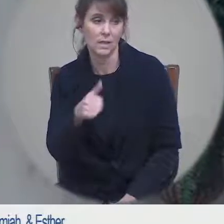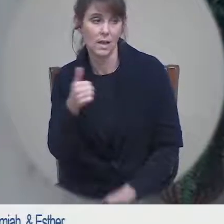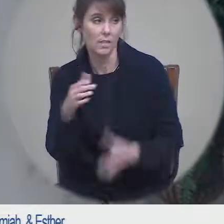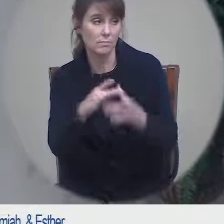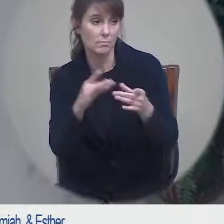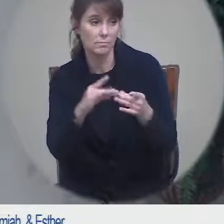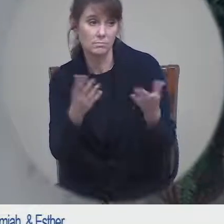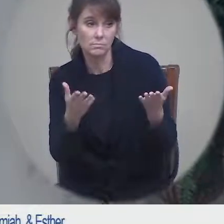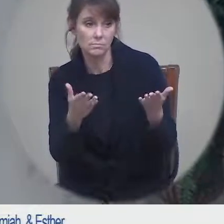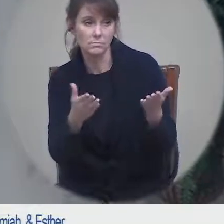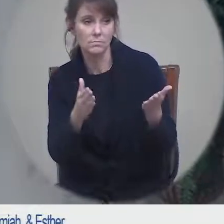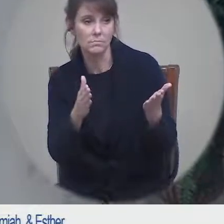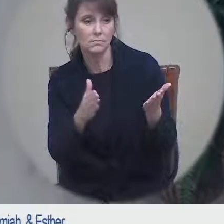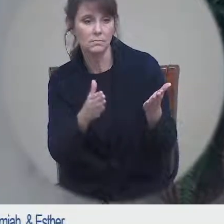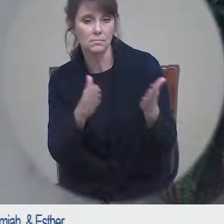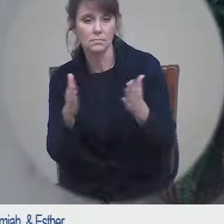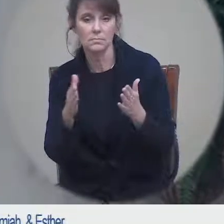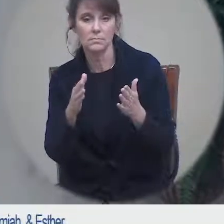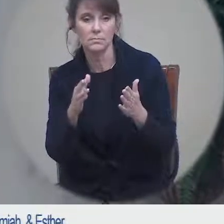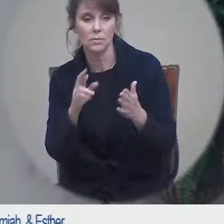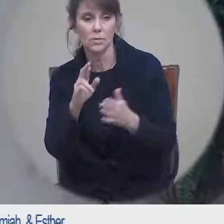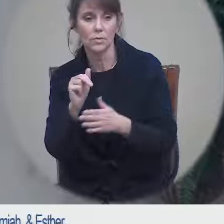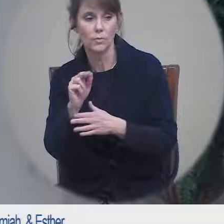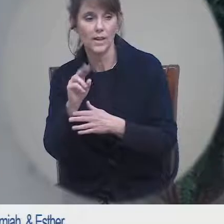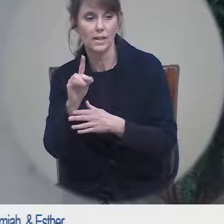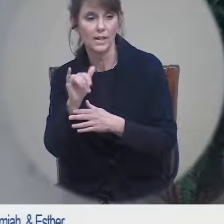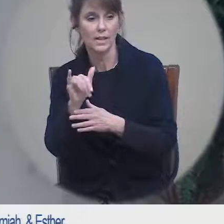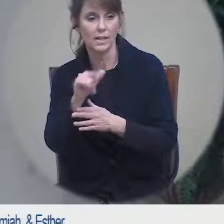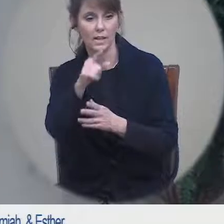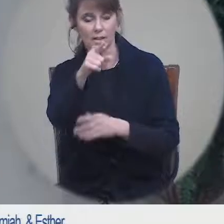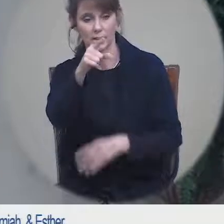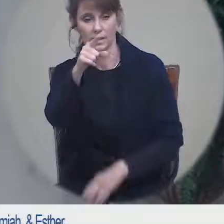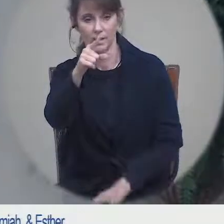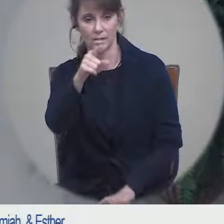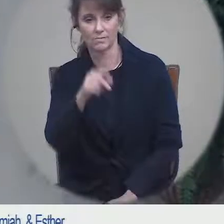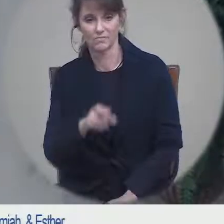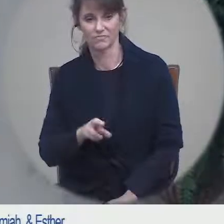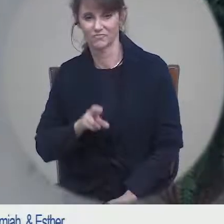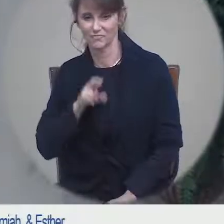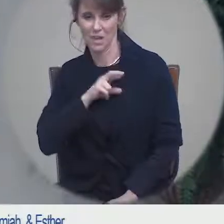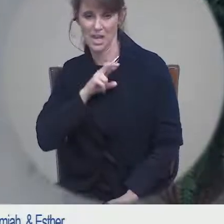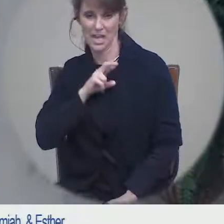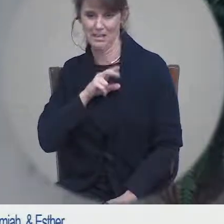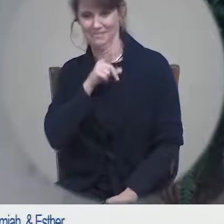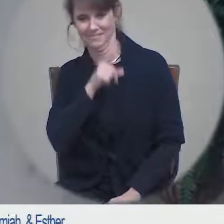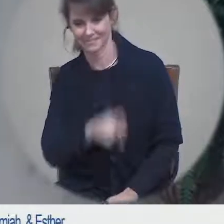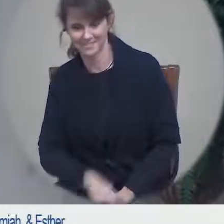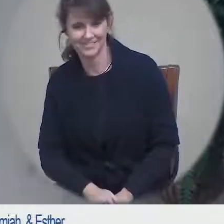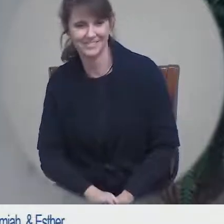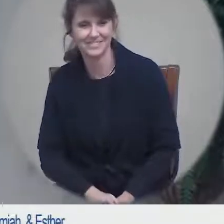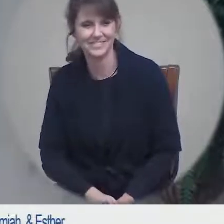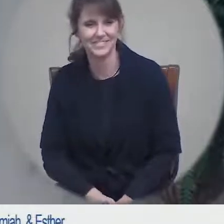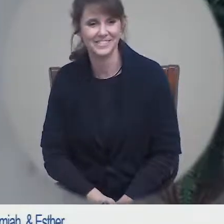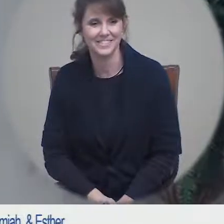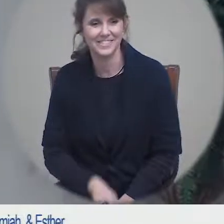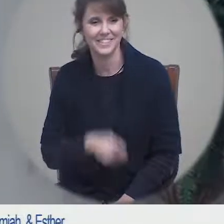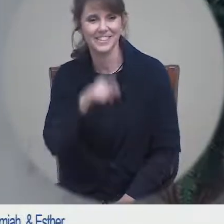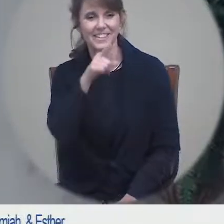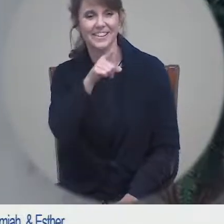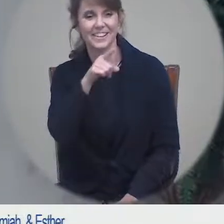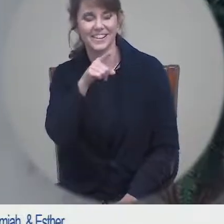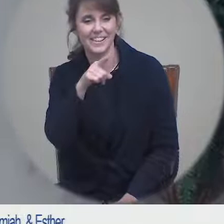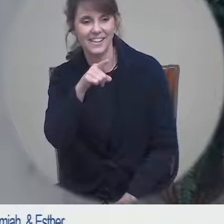Okay, so chapter 8. Oh, Brandon, sorry. Yeah, quickly. I know we have about an hour to cover tonight, but these scriptures are